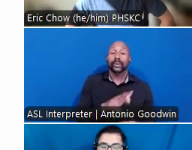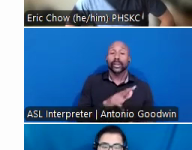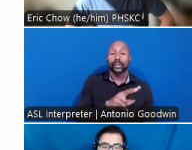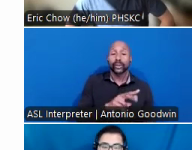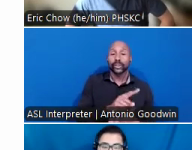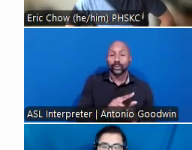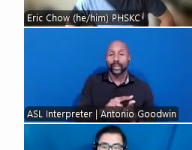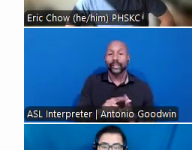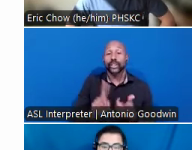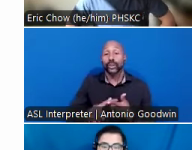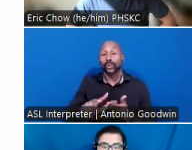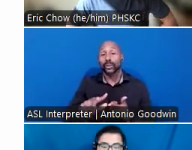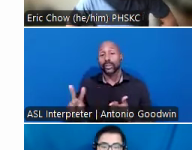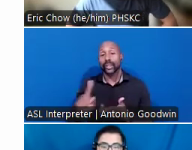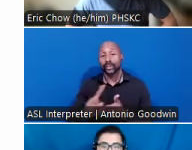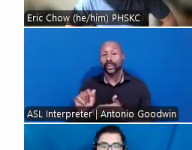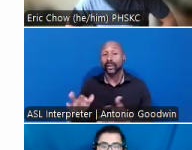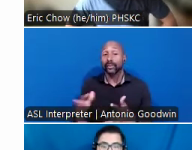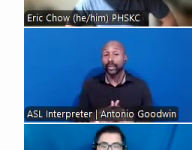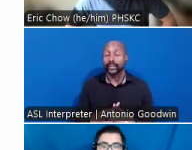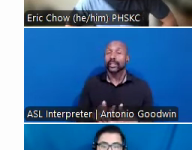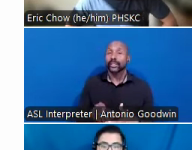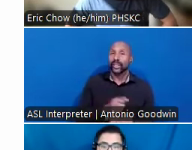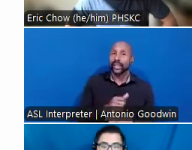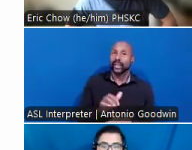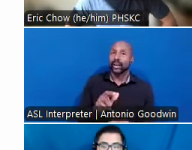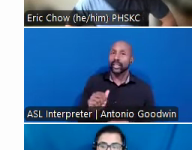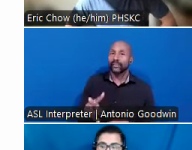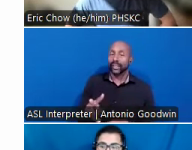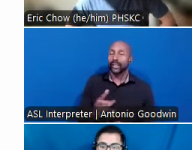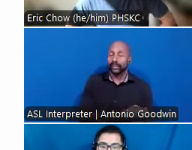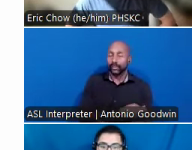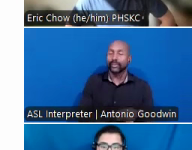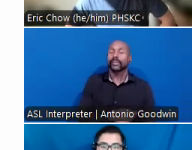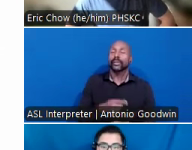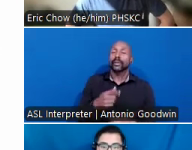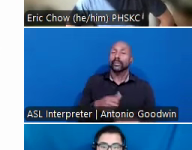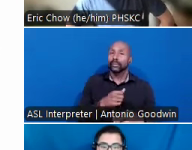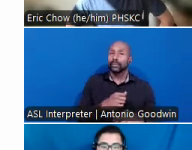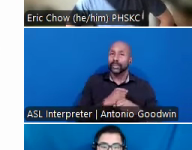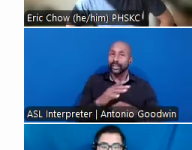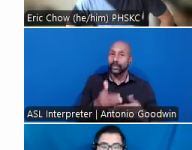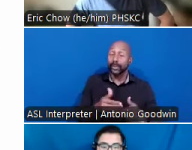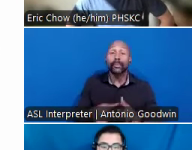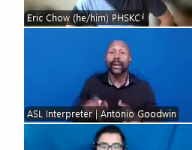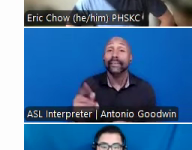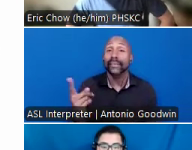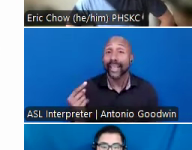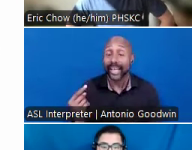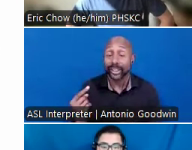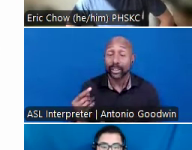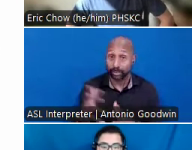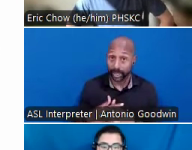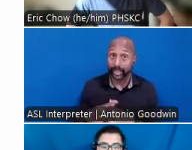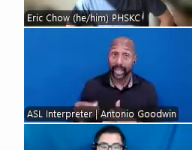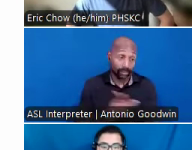of pregnancy. Now, if you received the RSV vaccine last year because you were pregnant last year, you don't need another dose at this time.